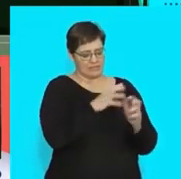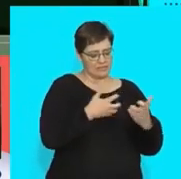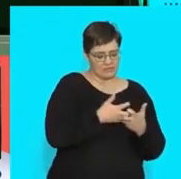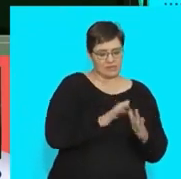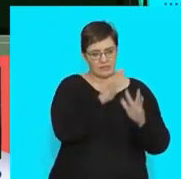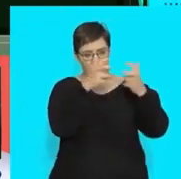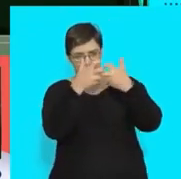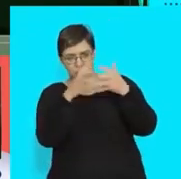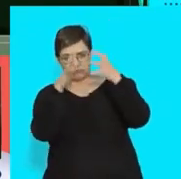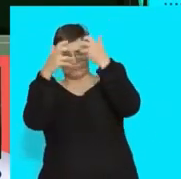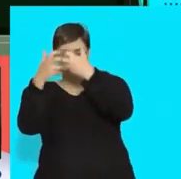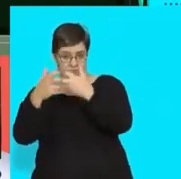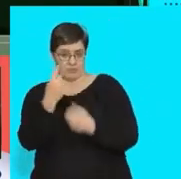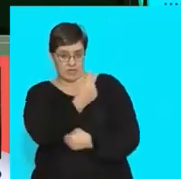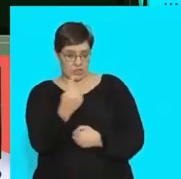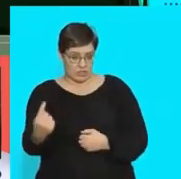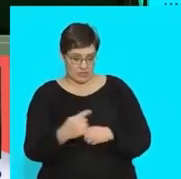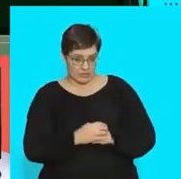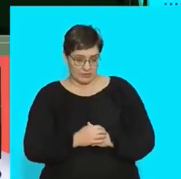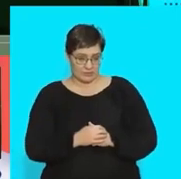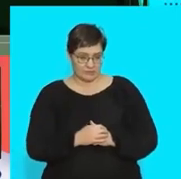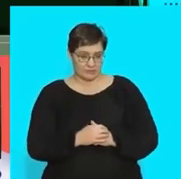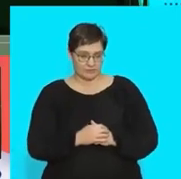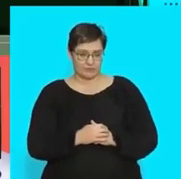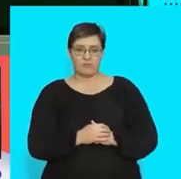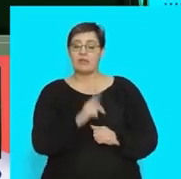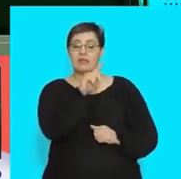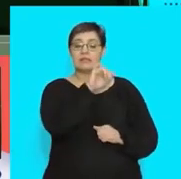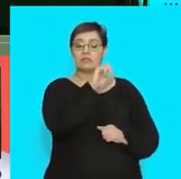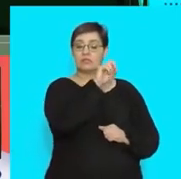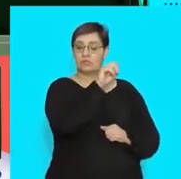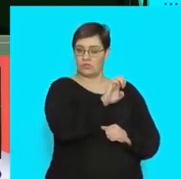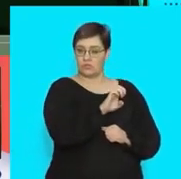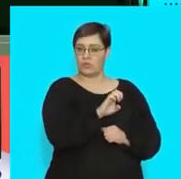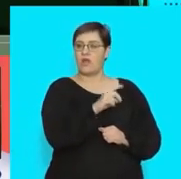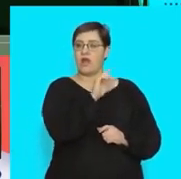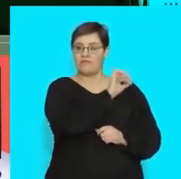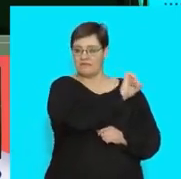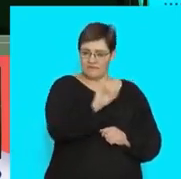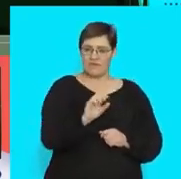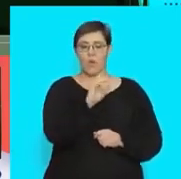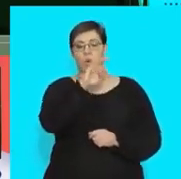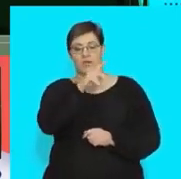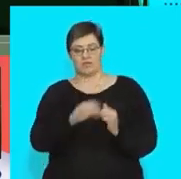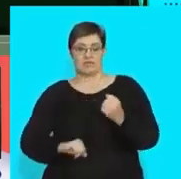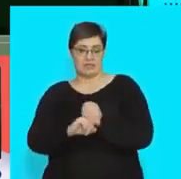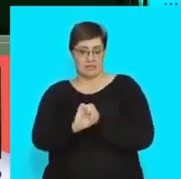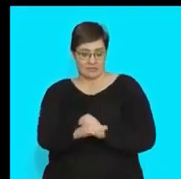that particular organ? Remember what I said to you, the tissues now make up the organs.